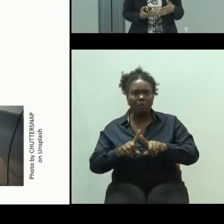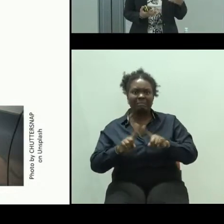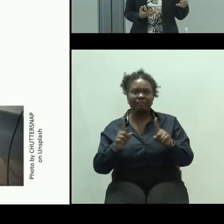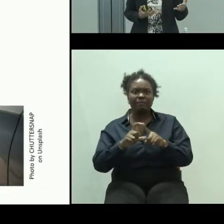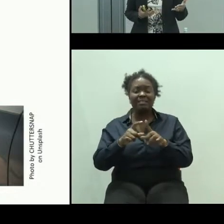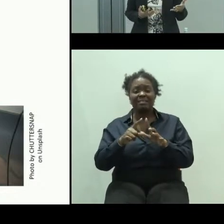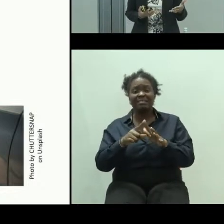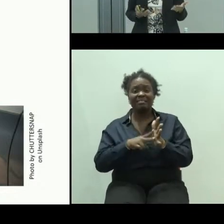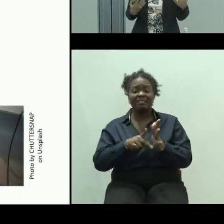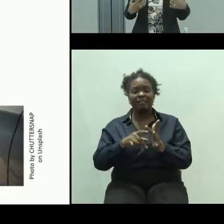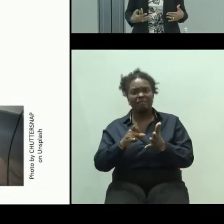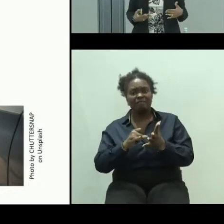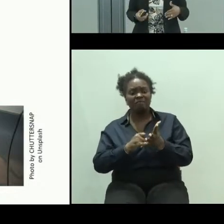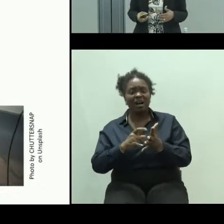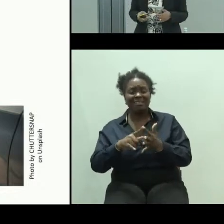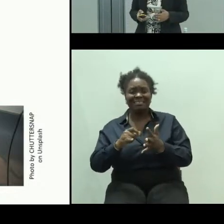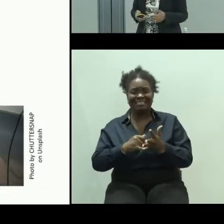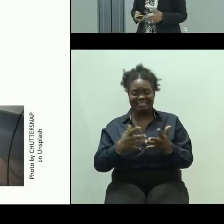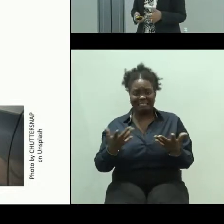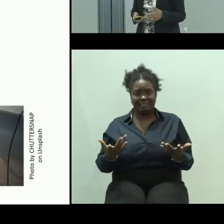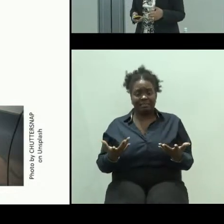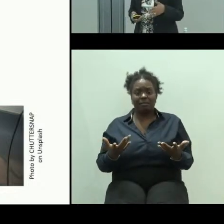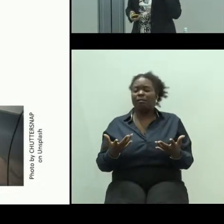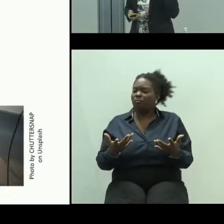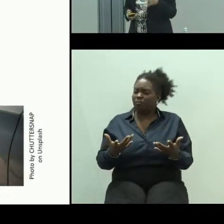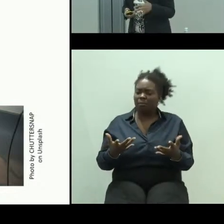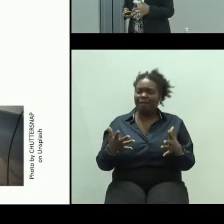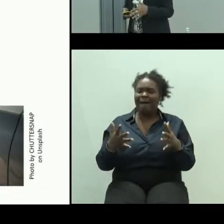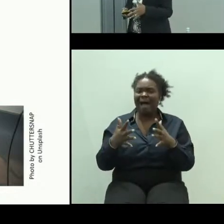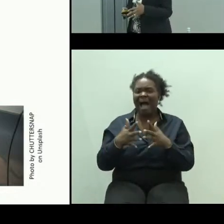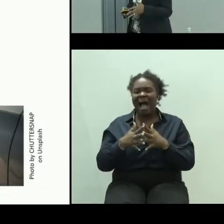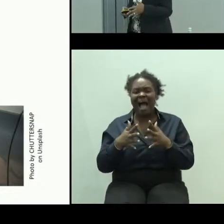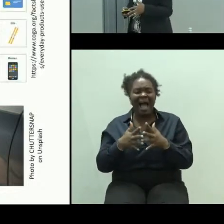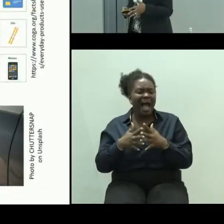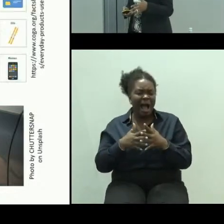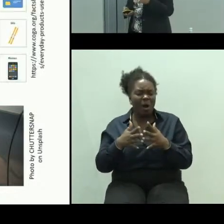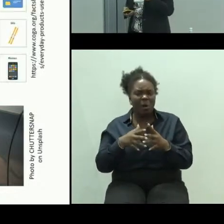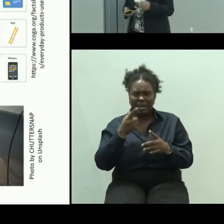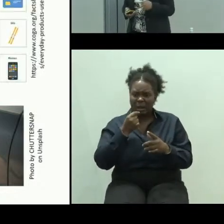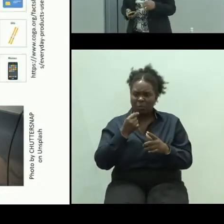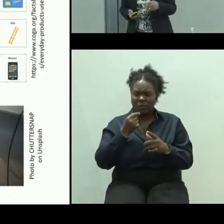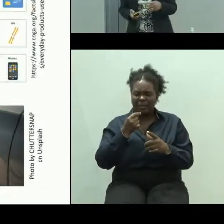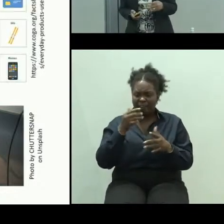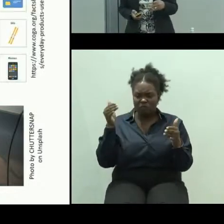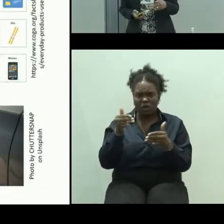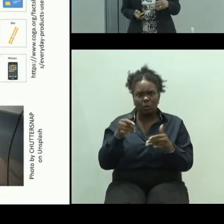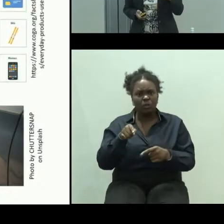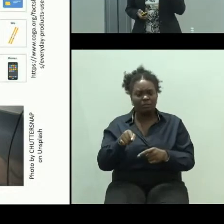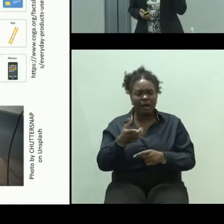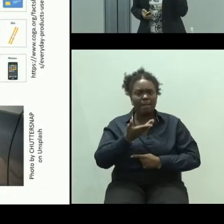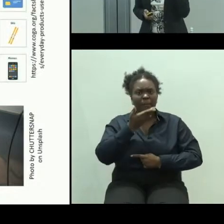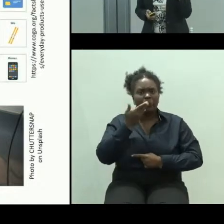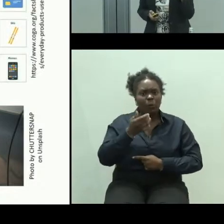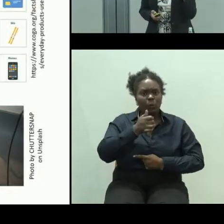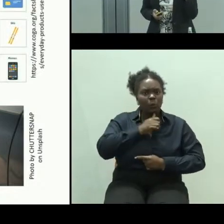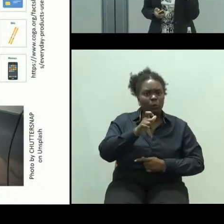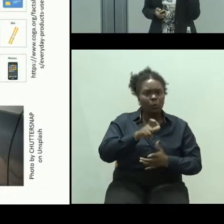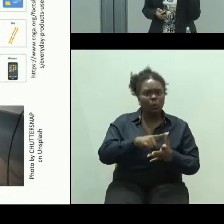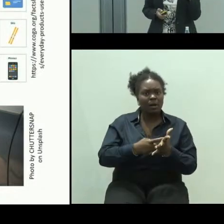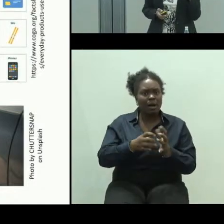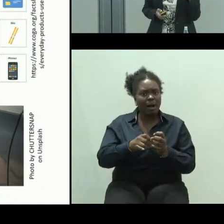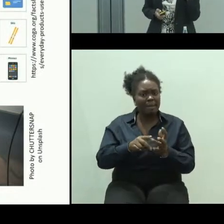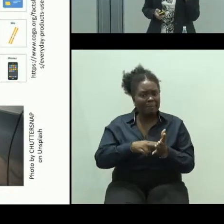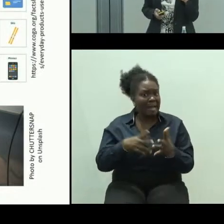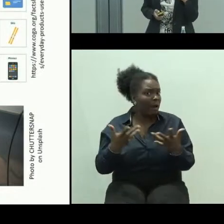think of to address that don't require the utilization of carbon. However, there's a smaller fraction